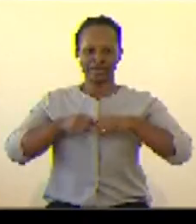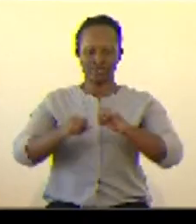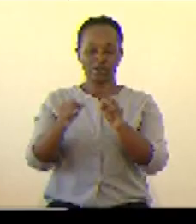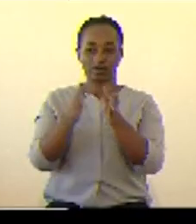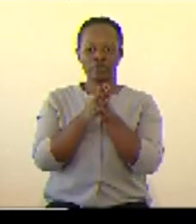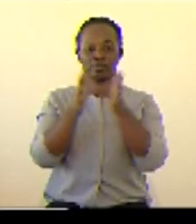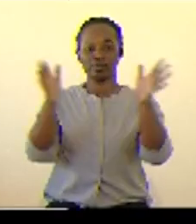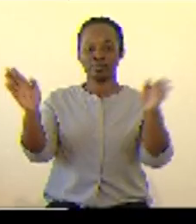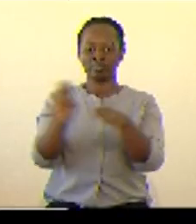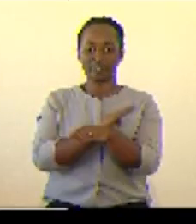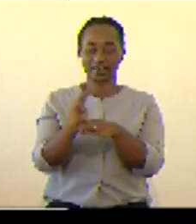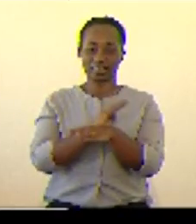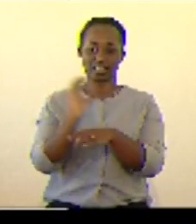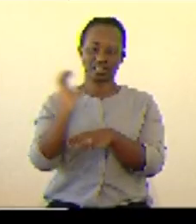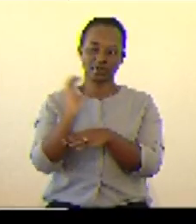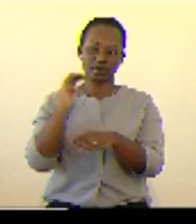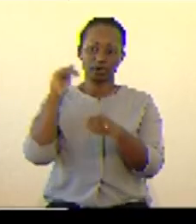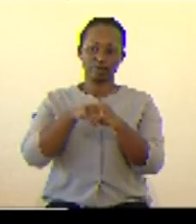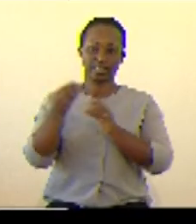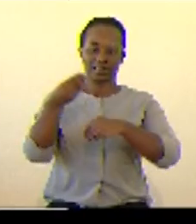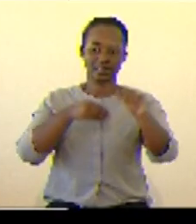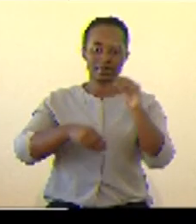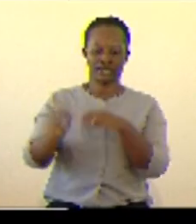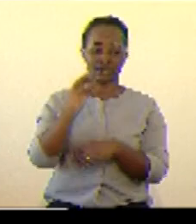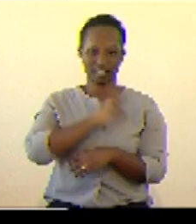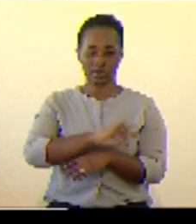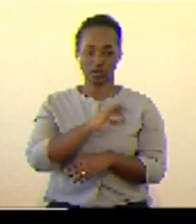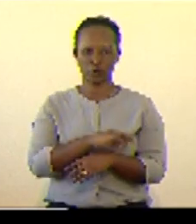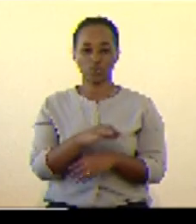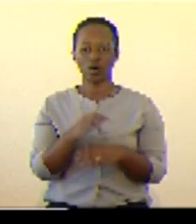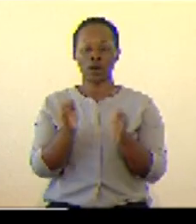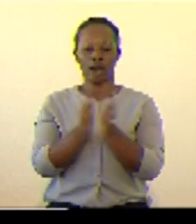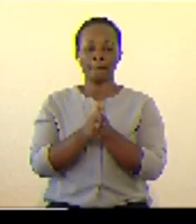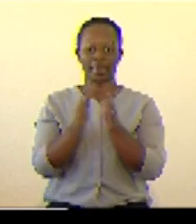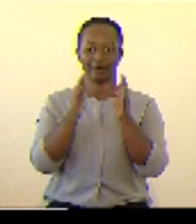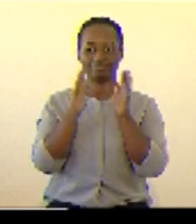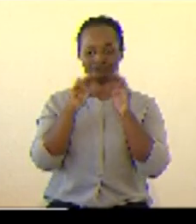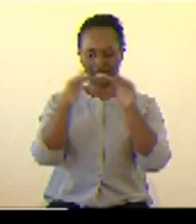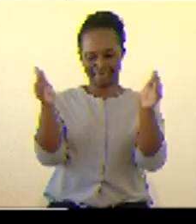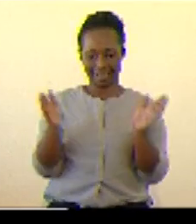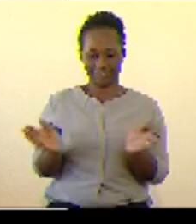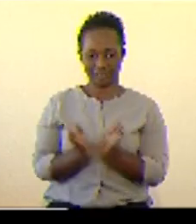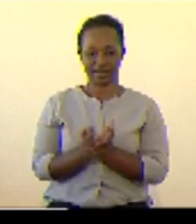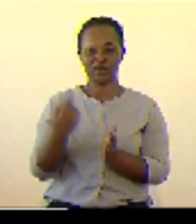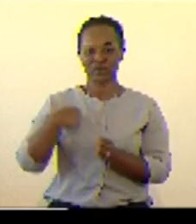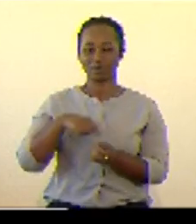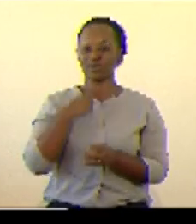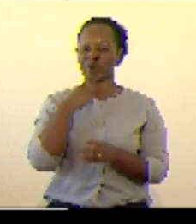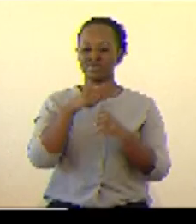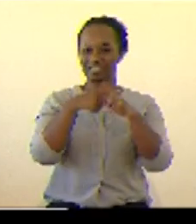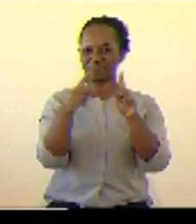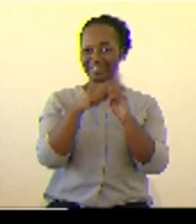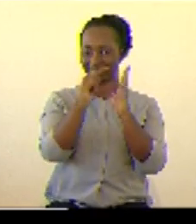business enterprise in terms of sales revenue, profitability, and size. We talked about different